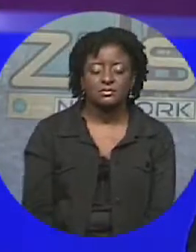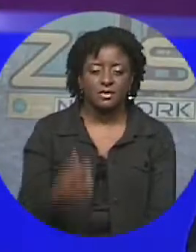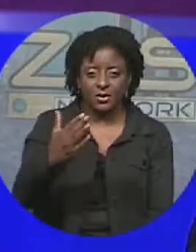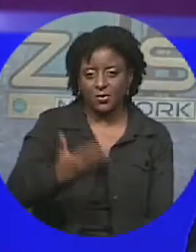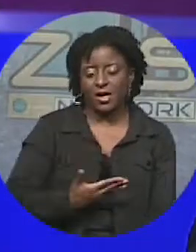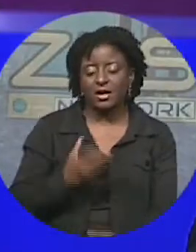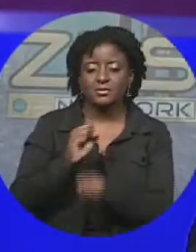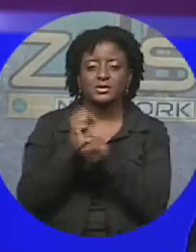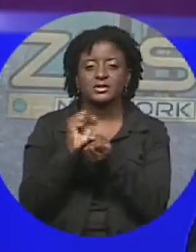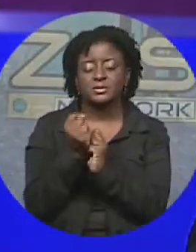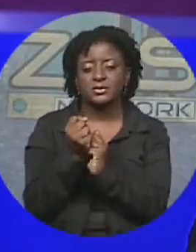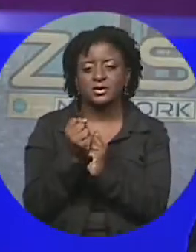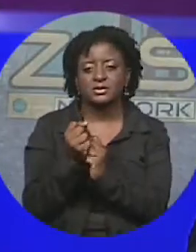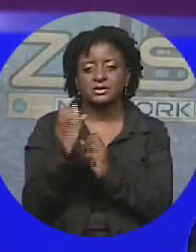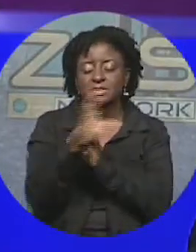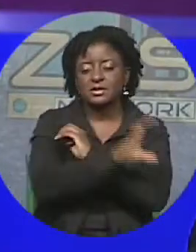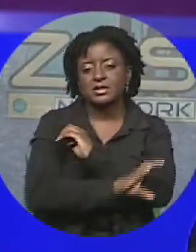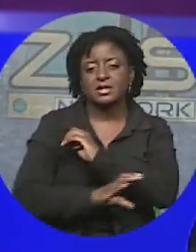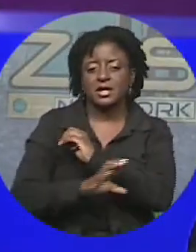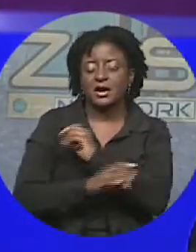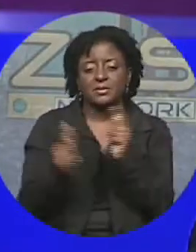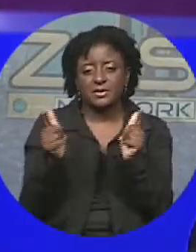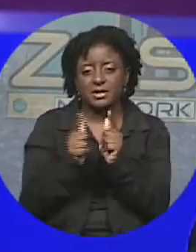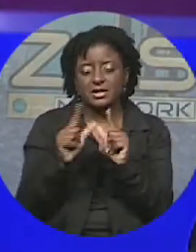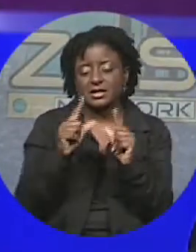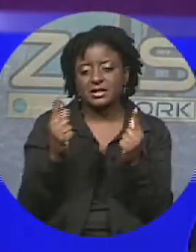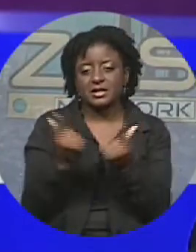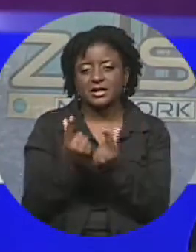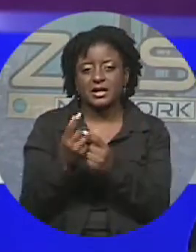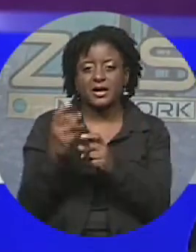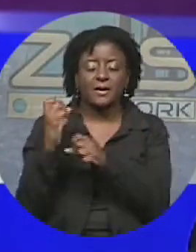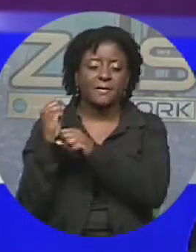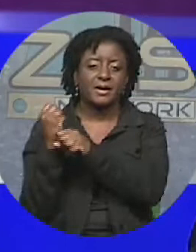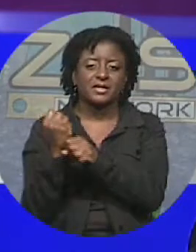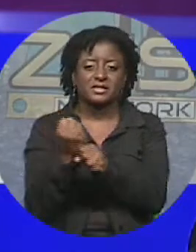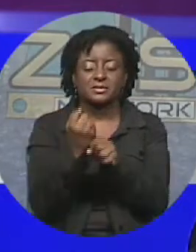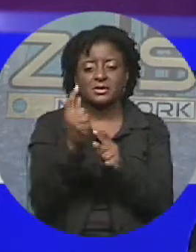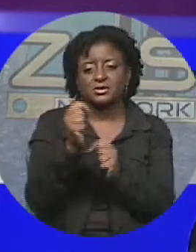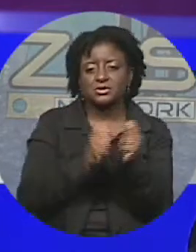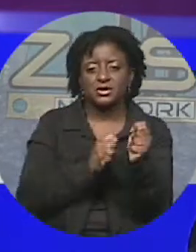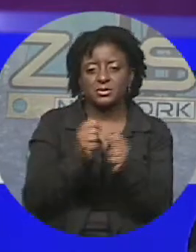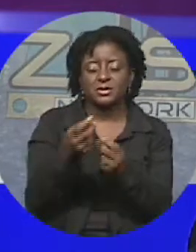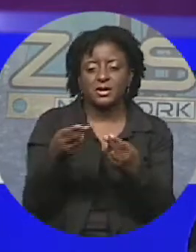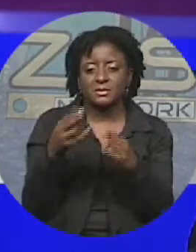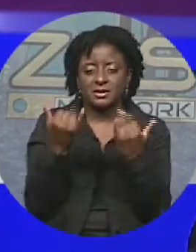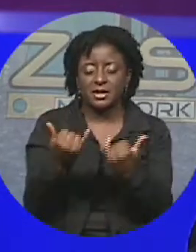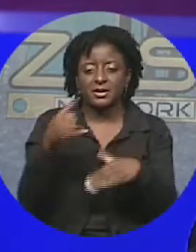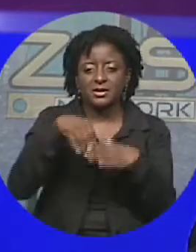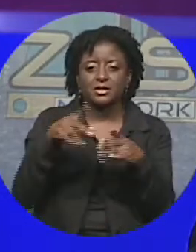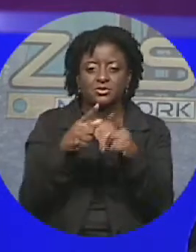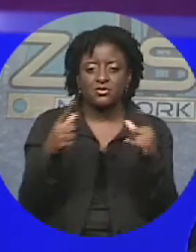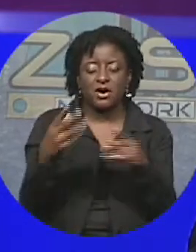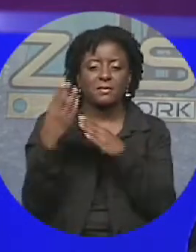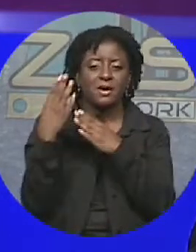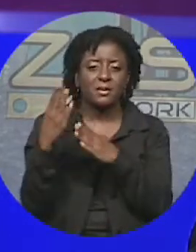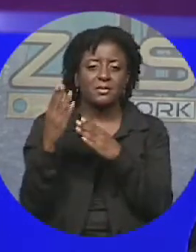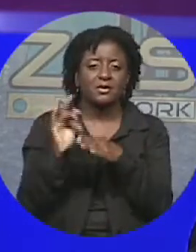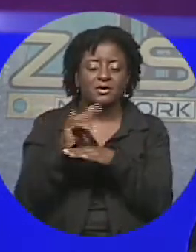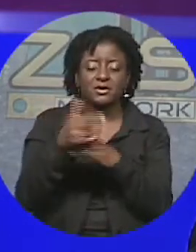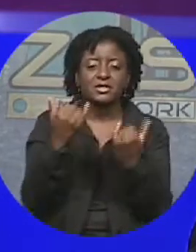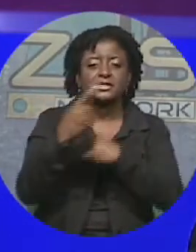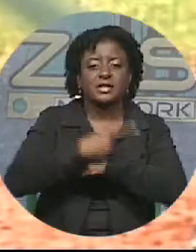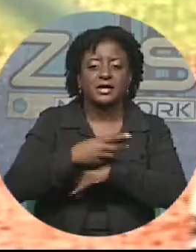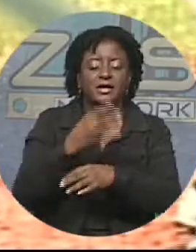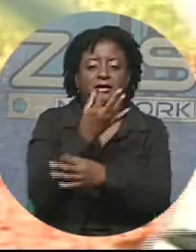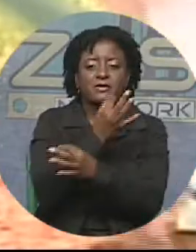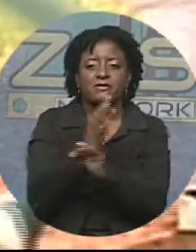Welcome to sports, everybody. The Caribbean Little League Baseball Tournament is underway in Grand Bahama, and earlier today, Freedom Farm put itself